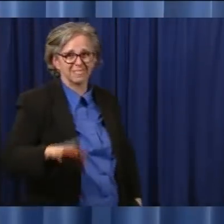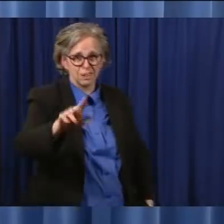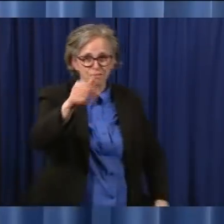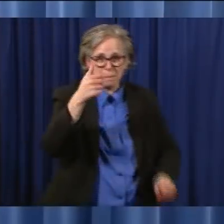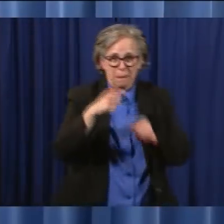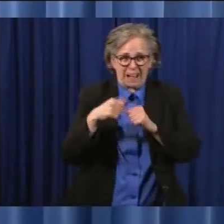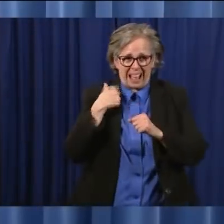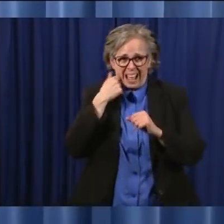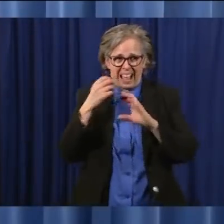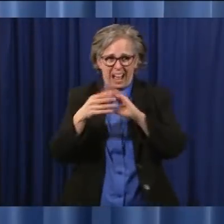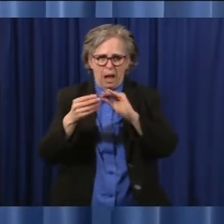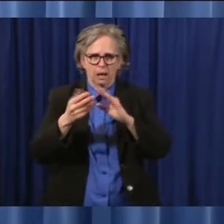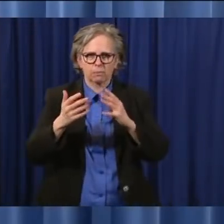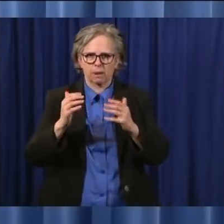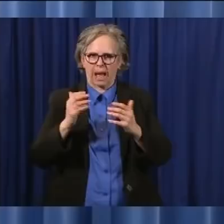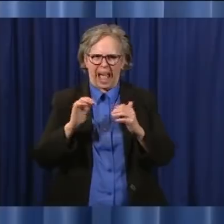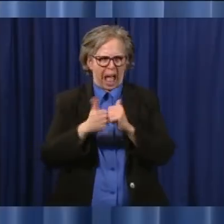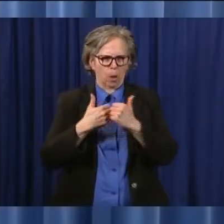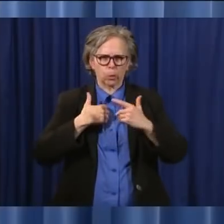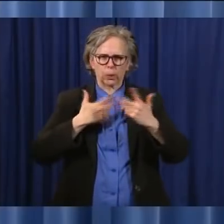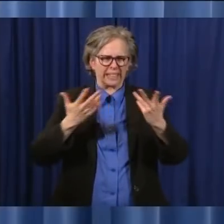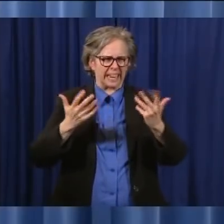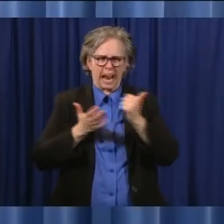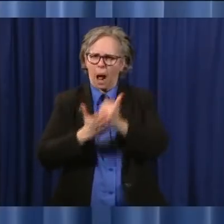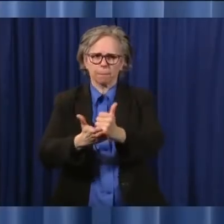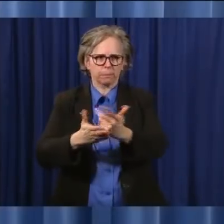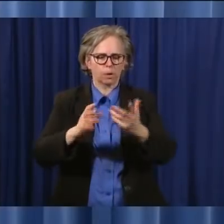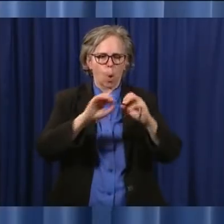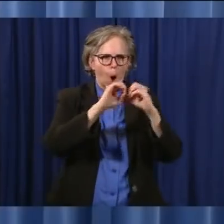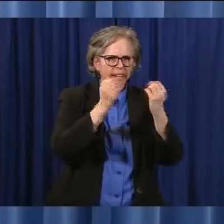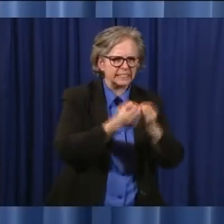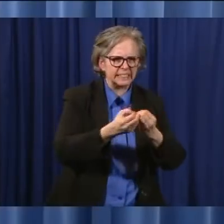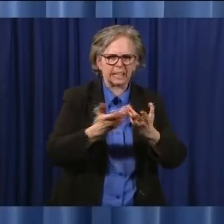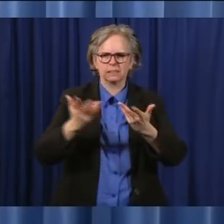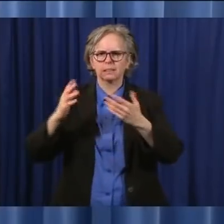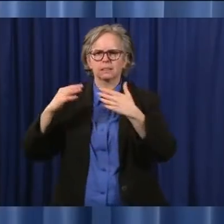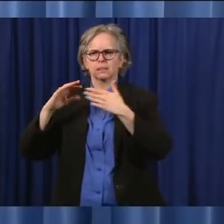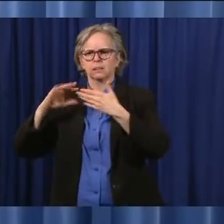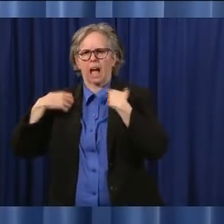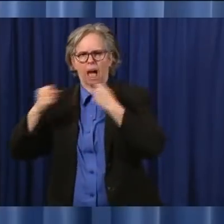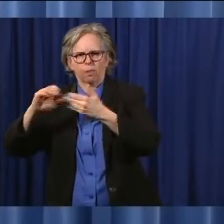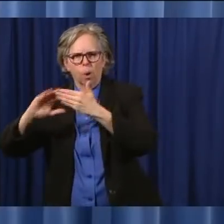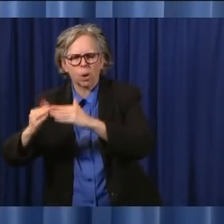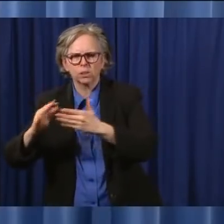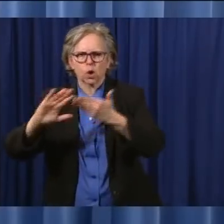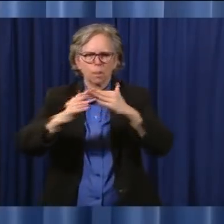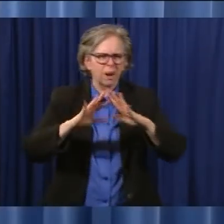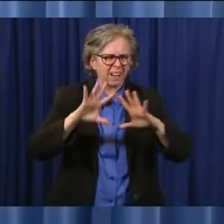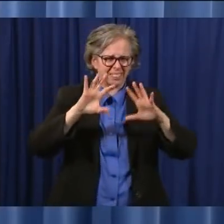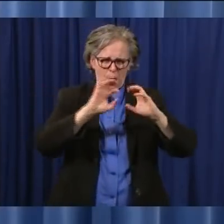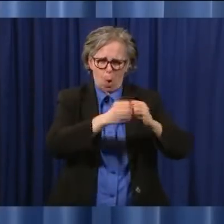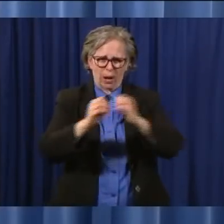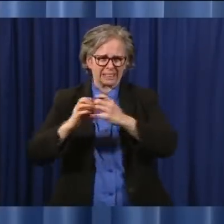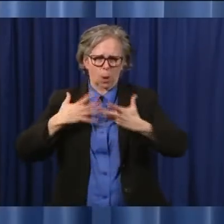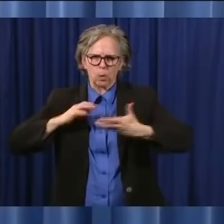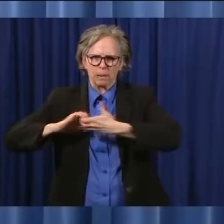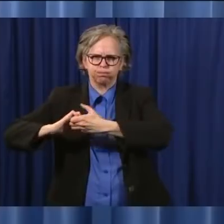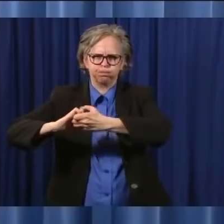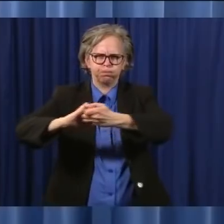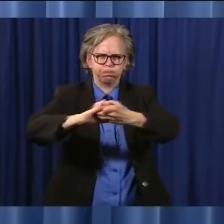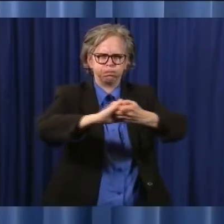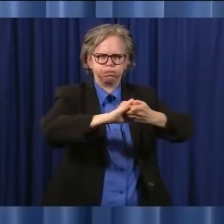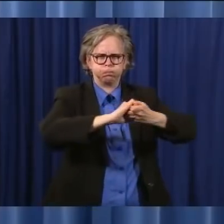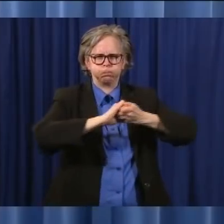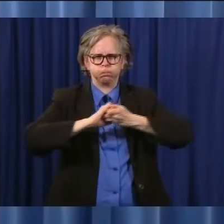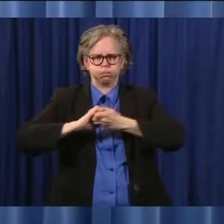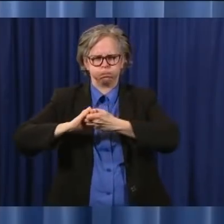organizations, the health organizations that we've talked about, it is really an effort to make sure that we do not leave any